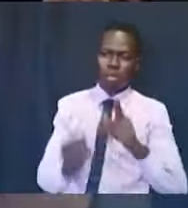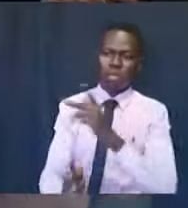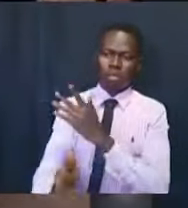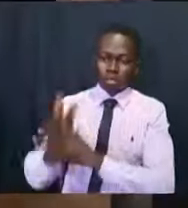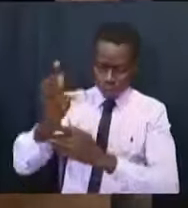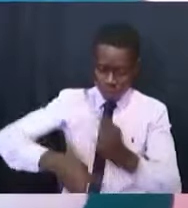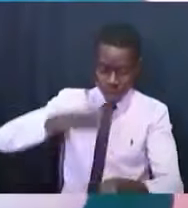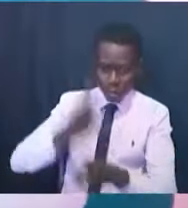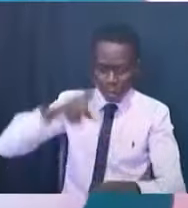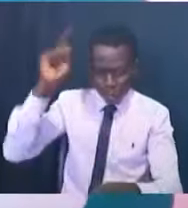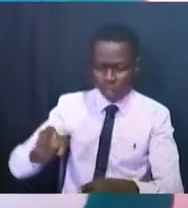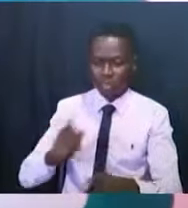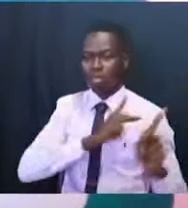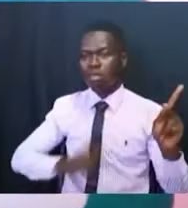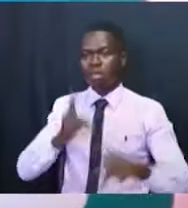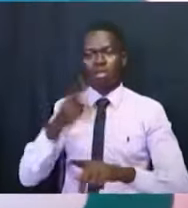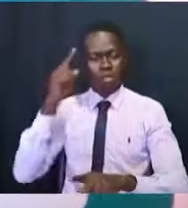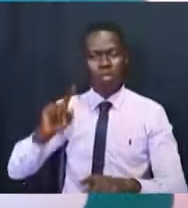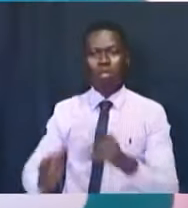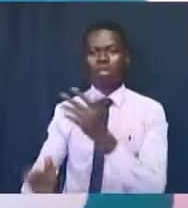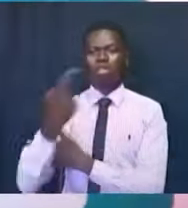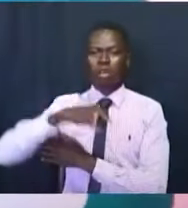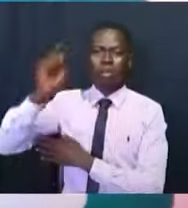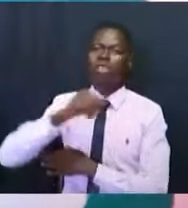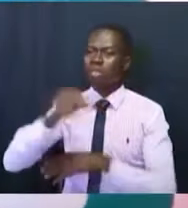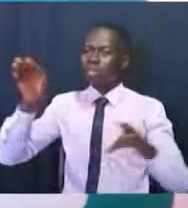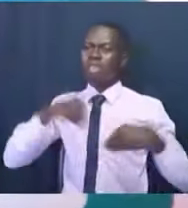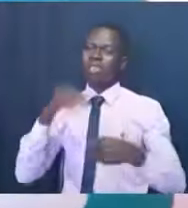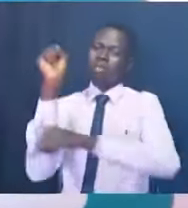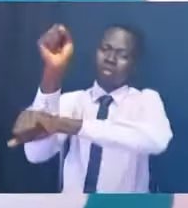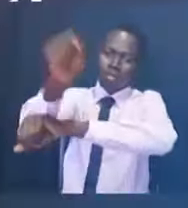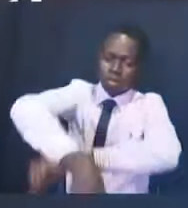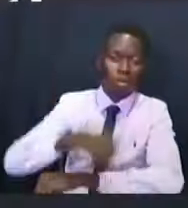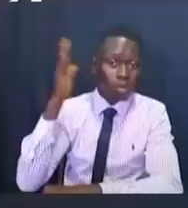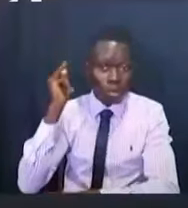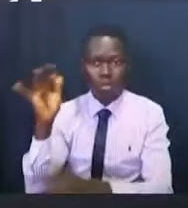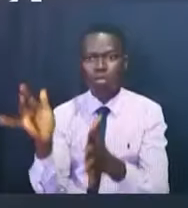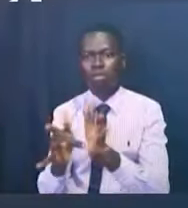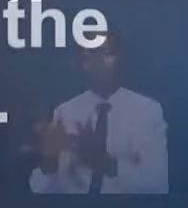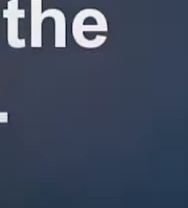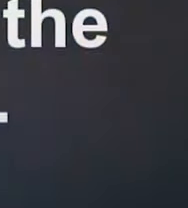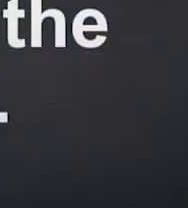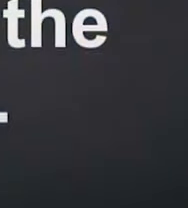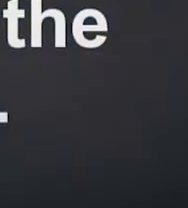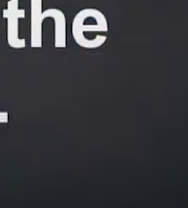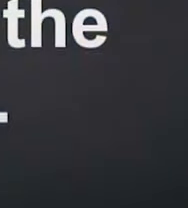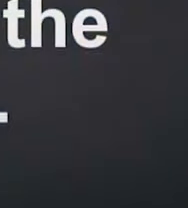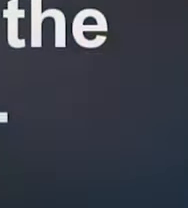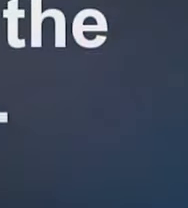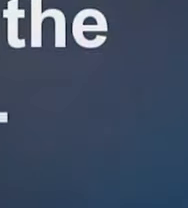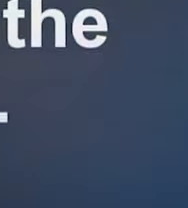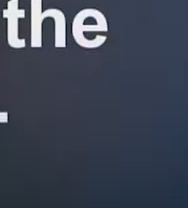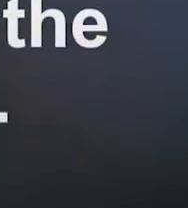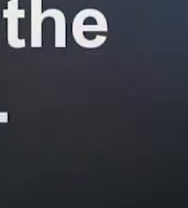our God. We know no defeat. Jesus is our captain. And I want you to get prepared